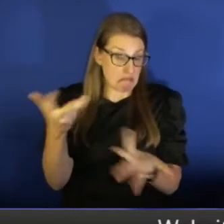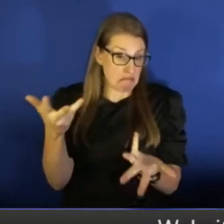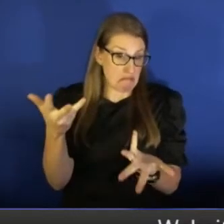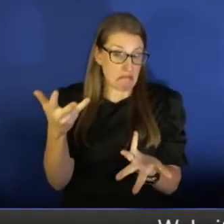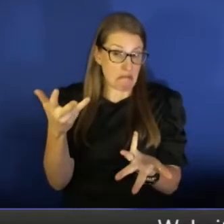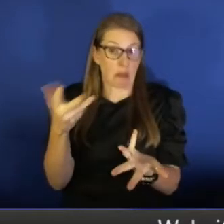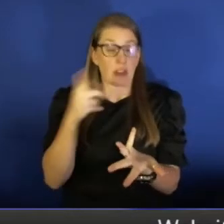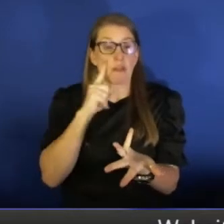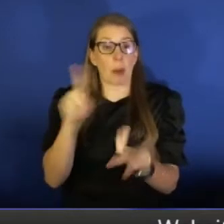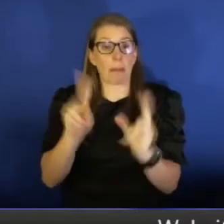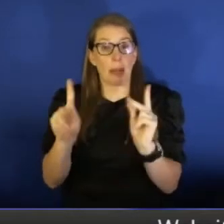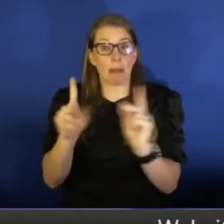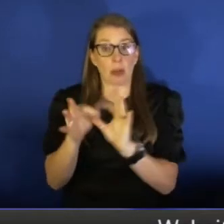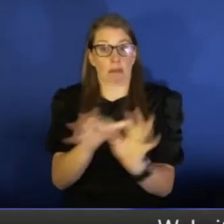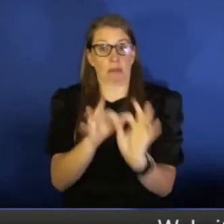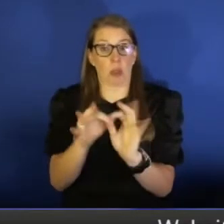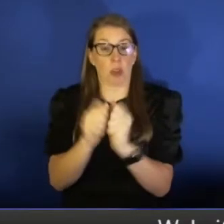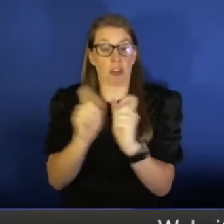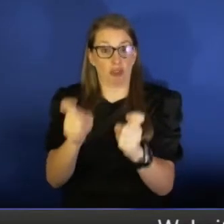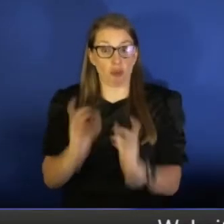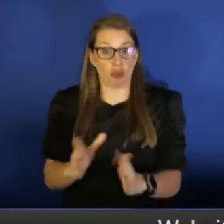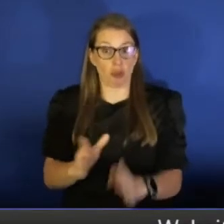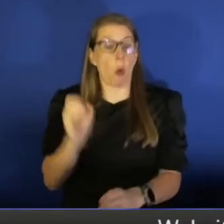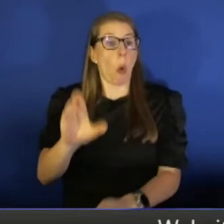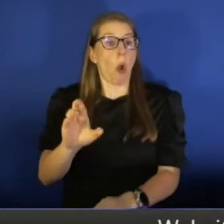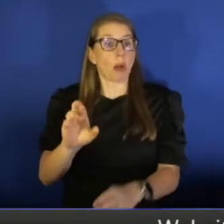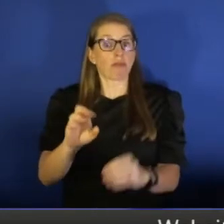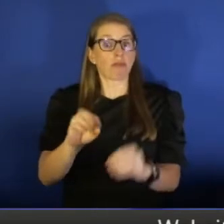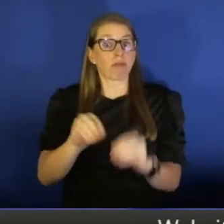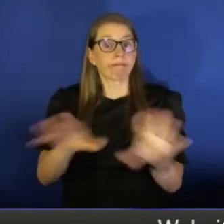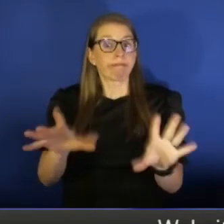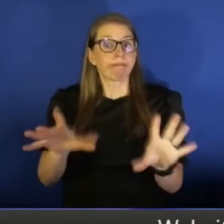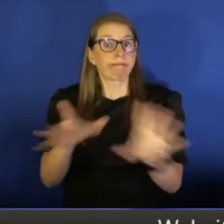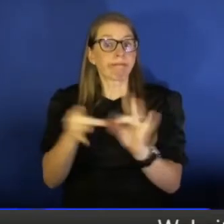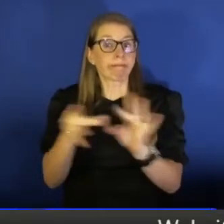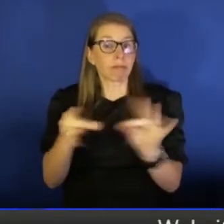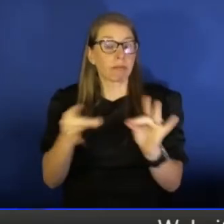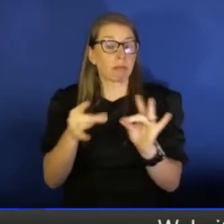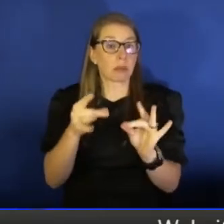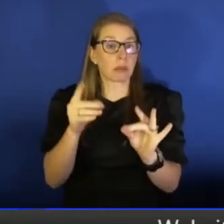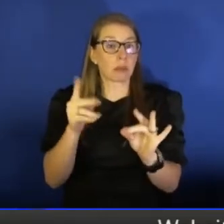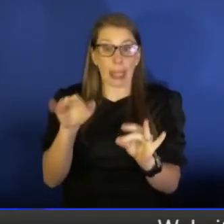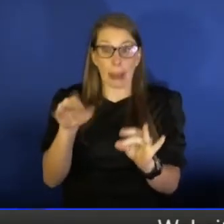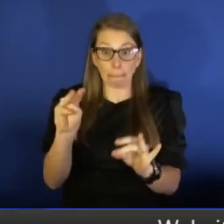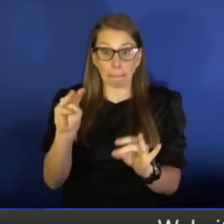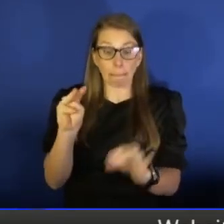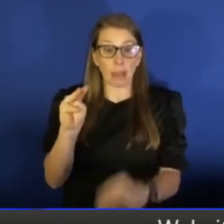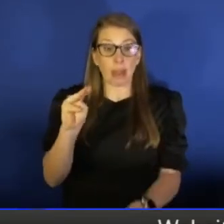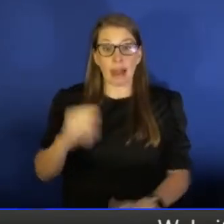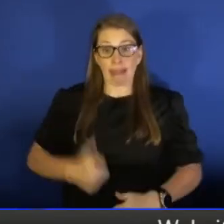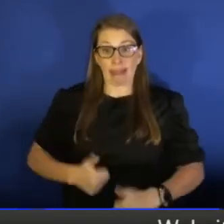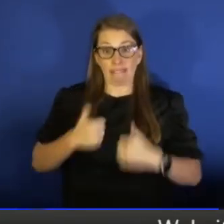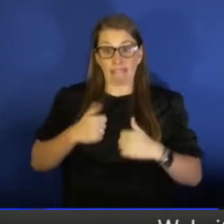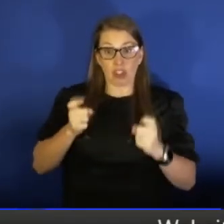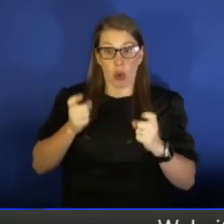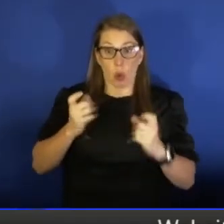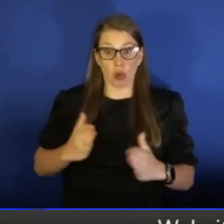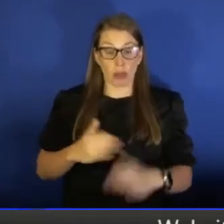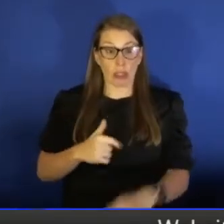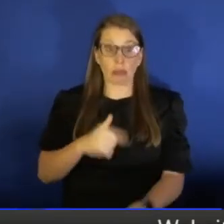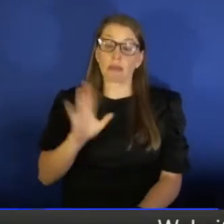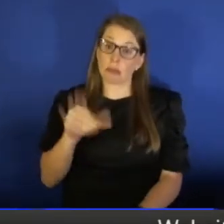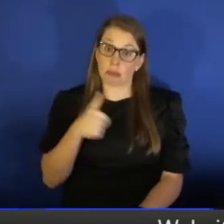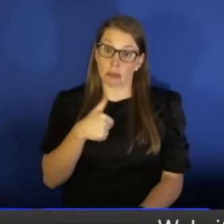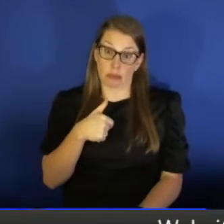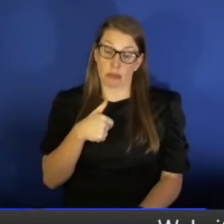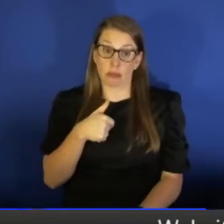to connect with donors or at least get the word out, Kim? I'd like to hear from both of you on that. Well, for living donors, I must say that the